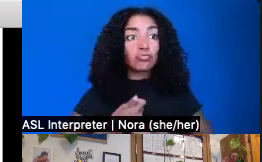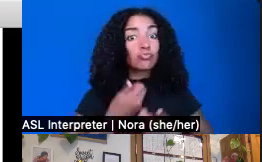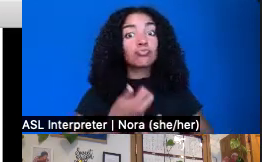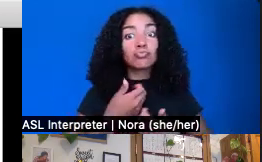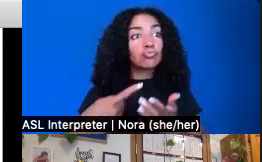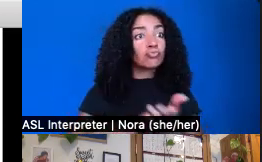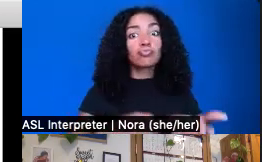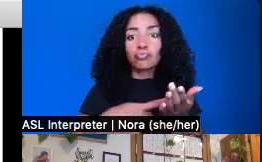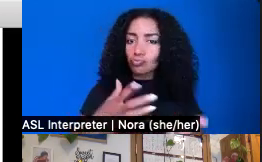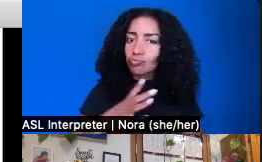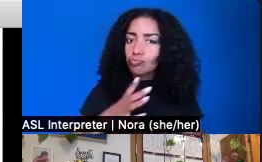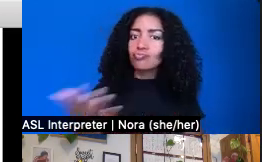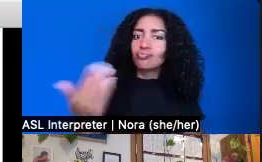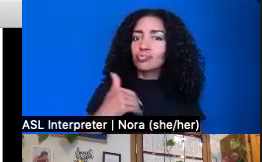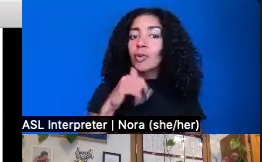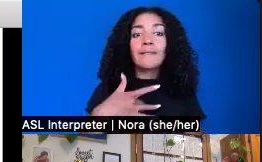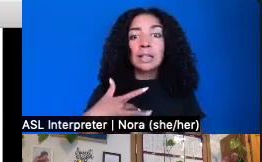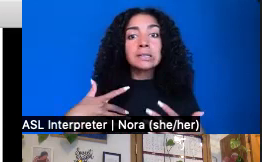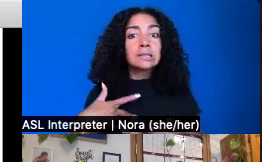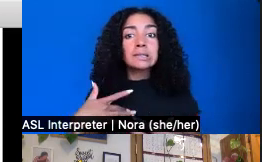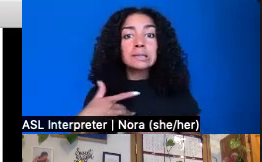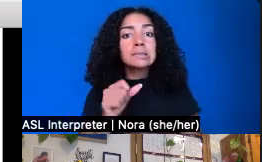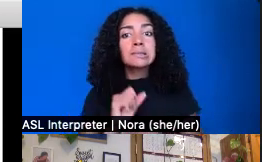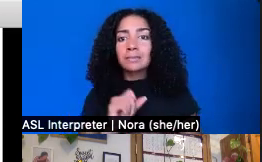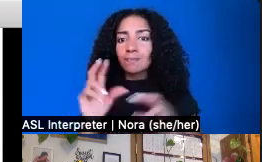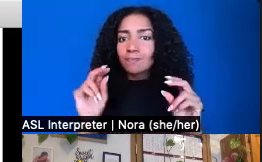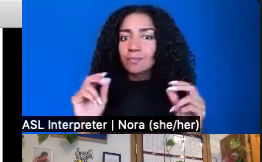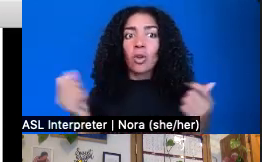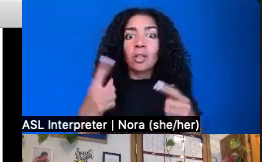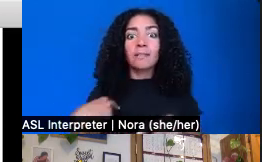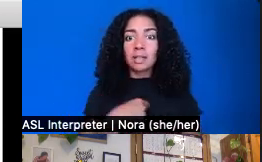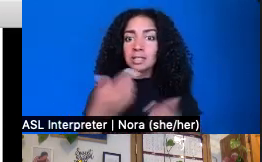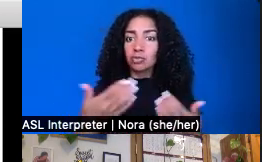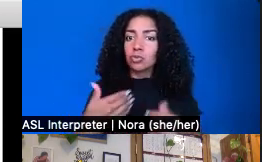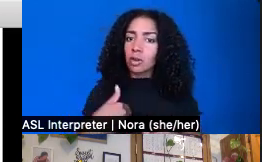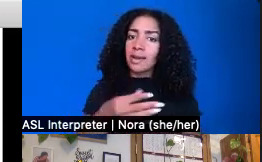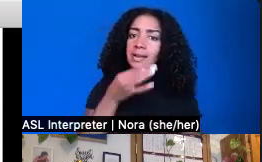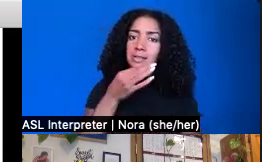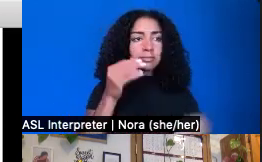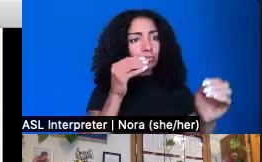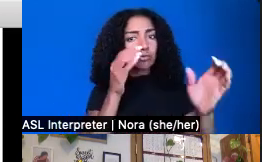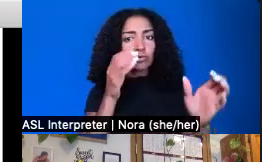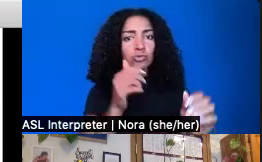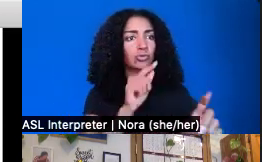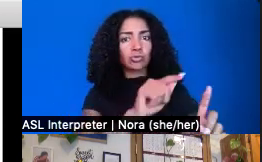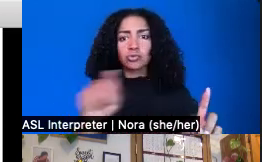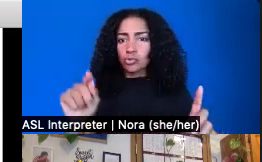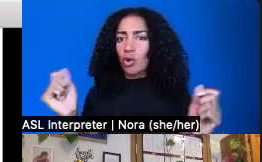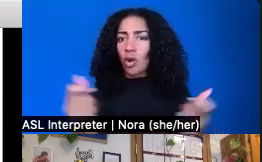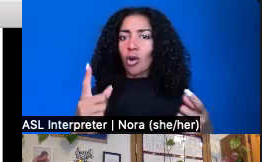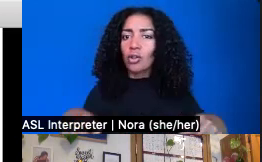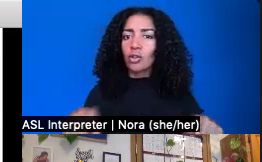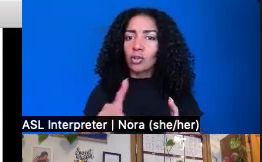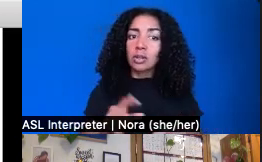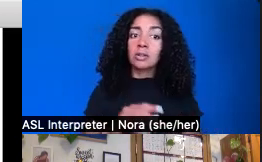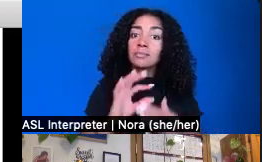We're all experts up in this room. We're experts in our own lives and have insight that